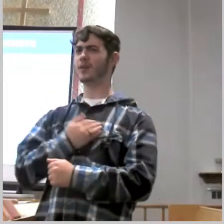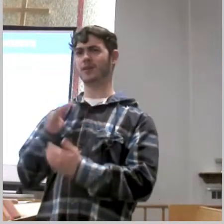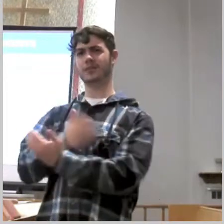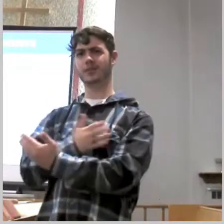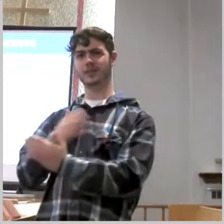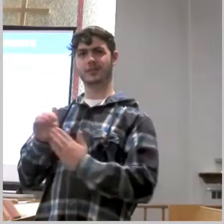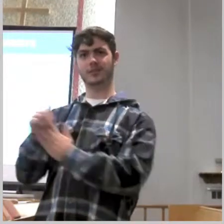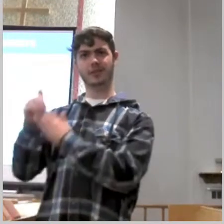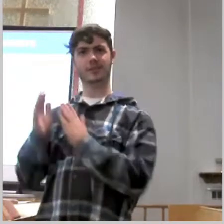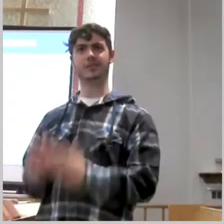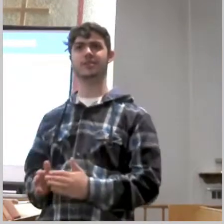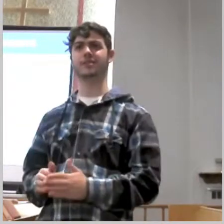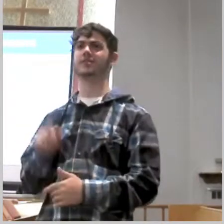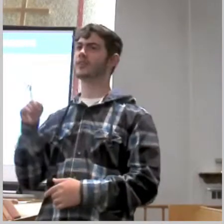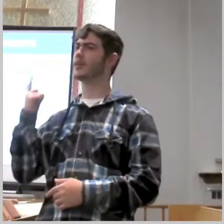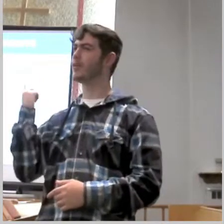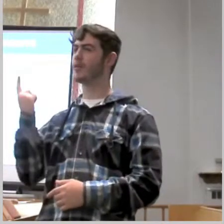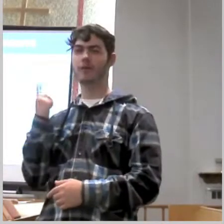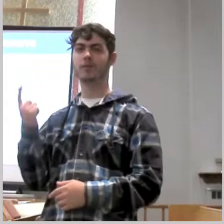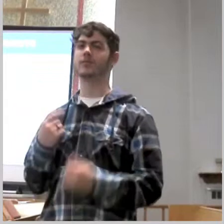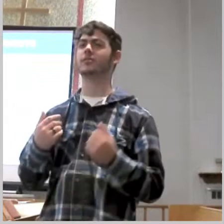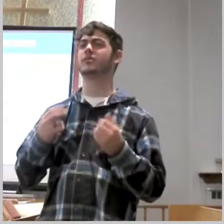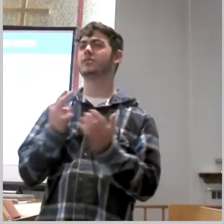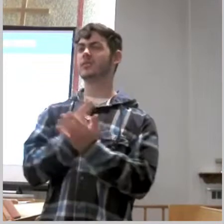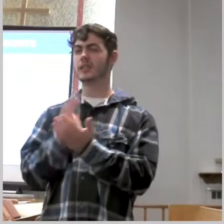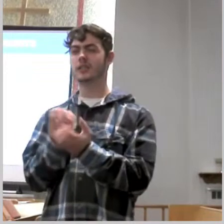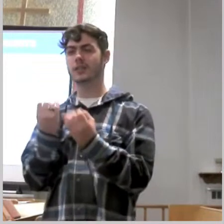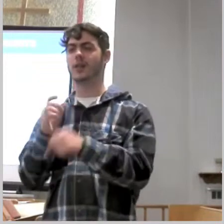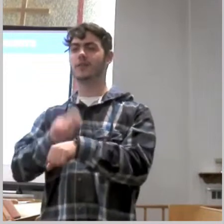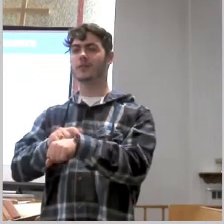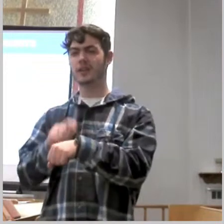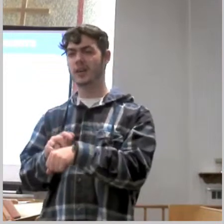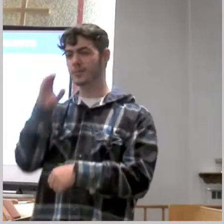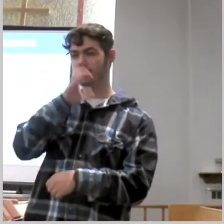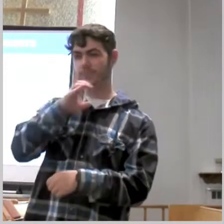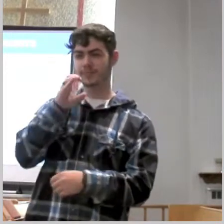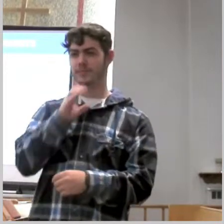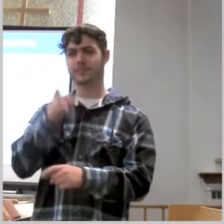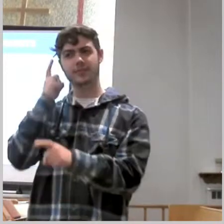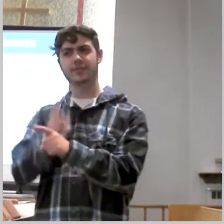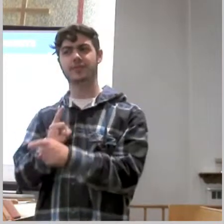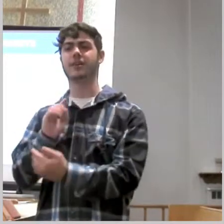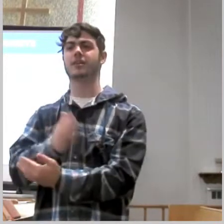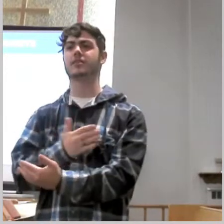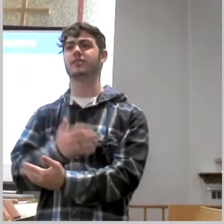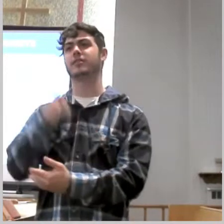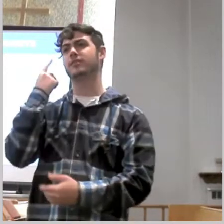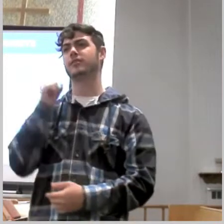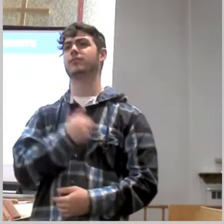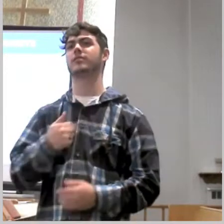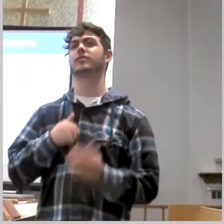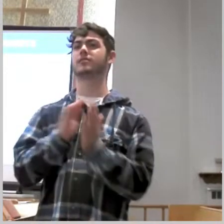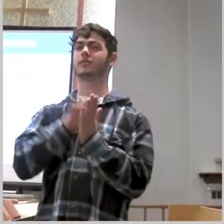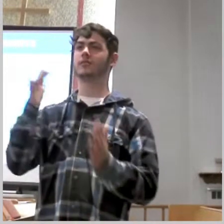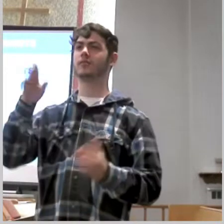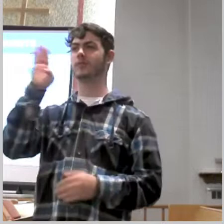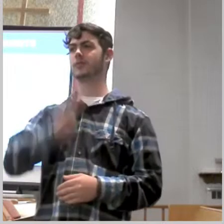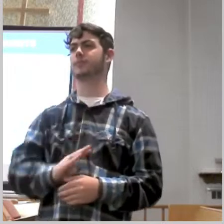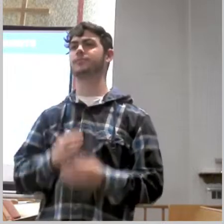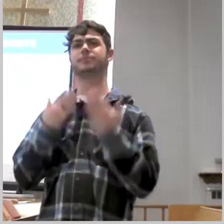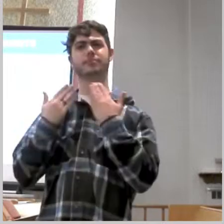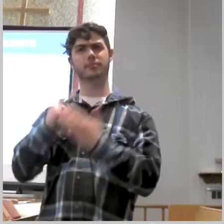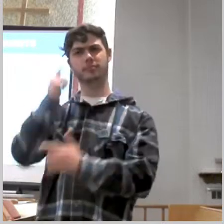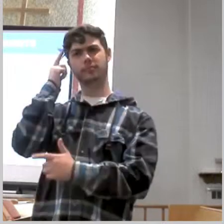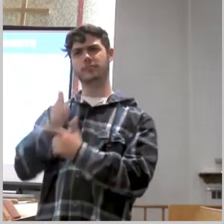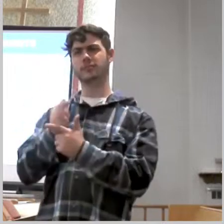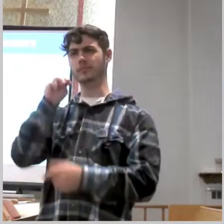time to plan songs that are going to encourage us and glorify God. Right? We had a great lesson from our brother Mark just on how Jesus